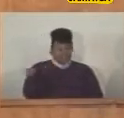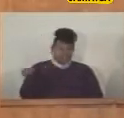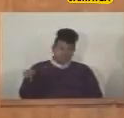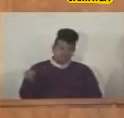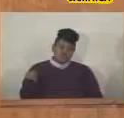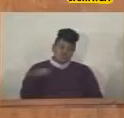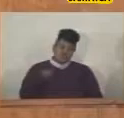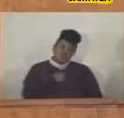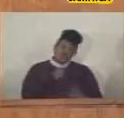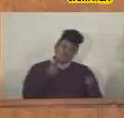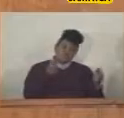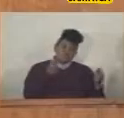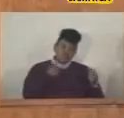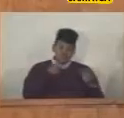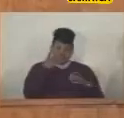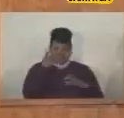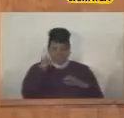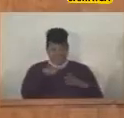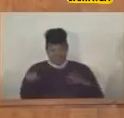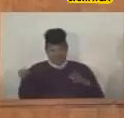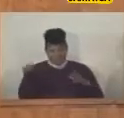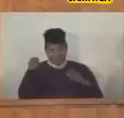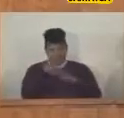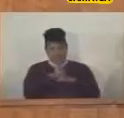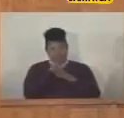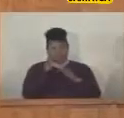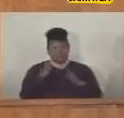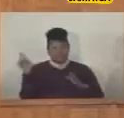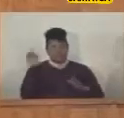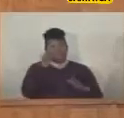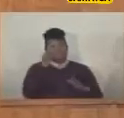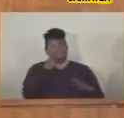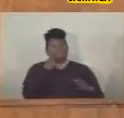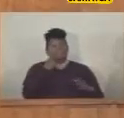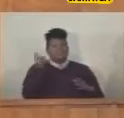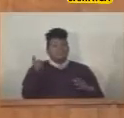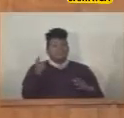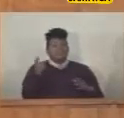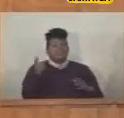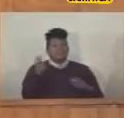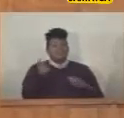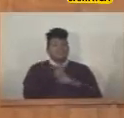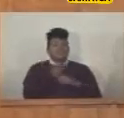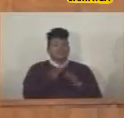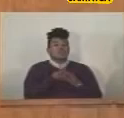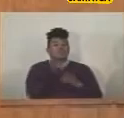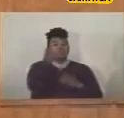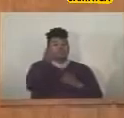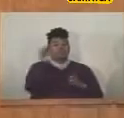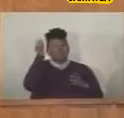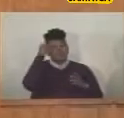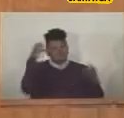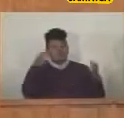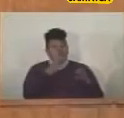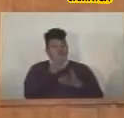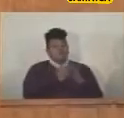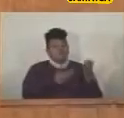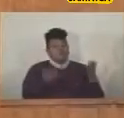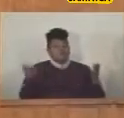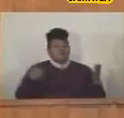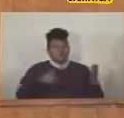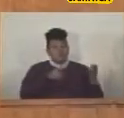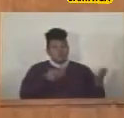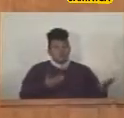it. But this week I saw that the minister said he's making submission to cabinet about something that